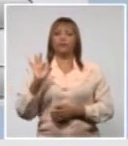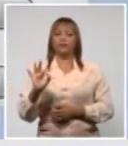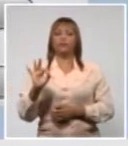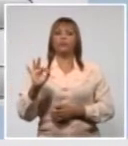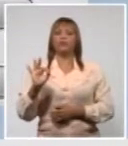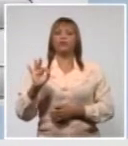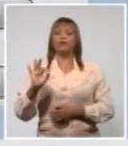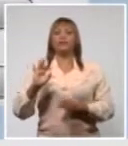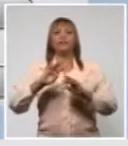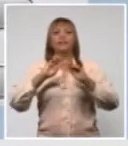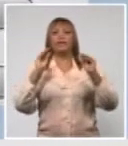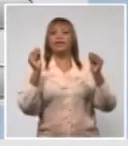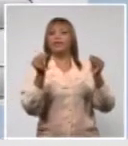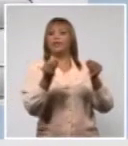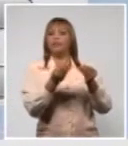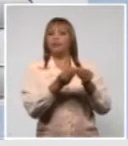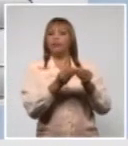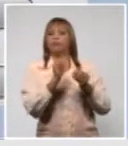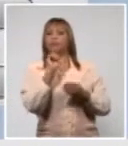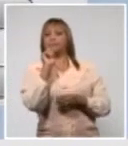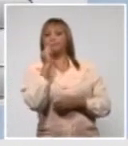670,744, of which